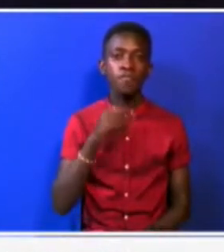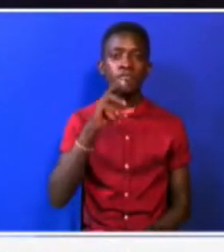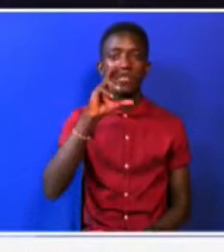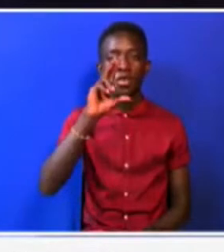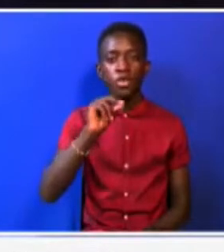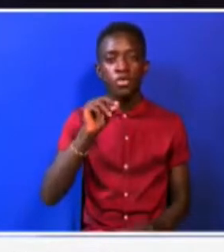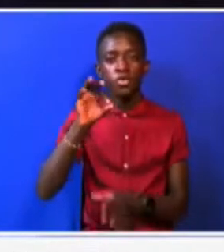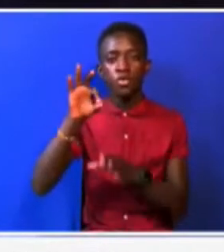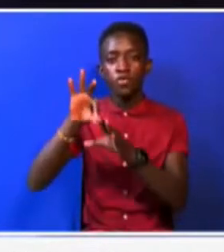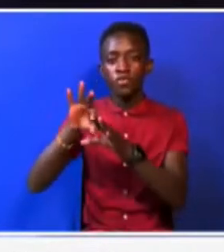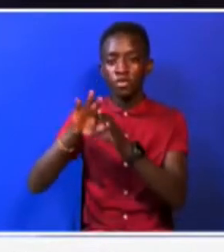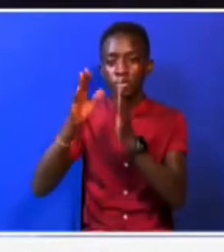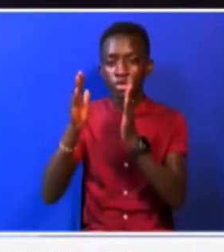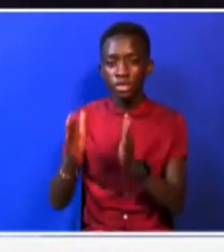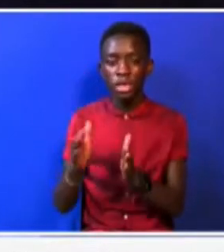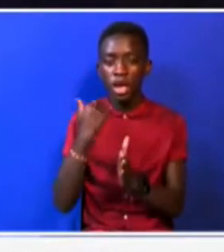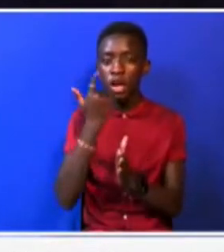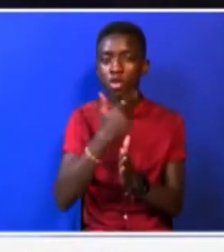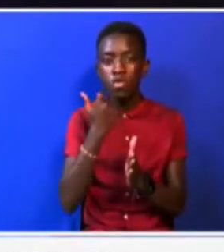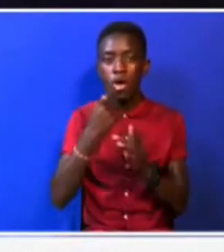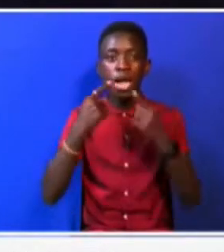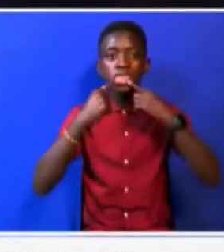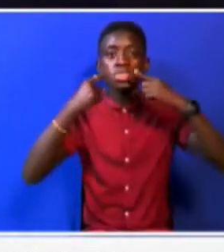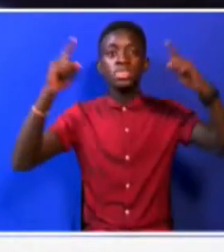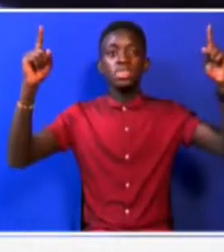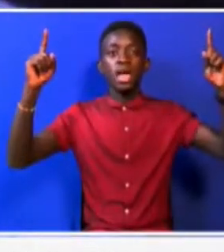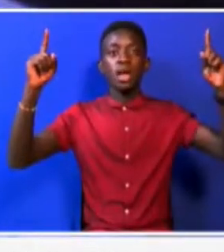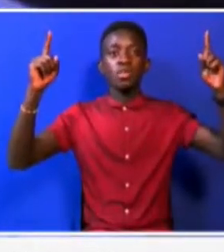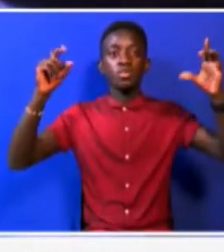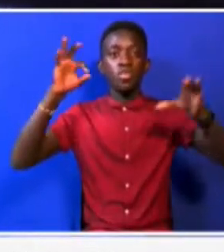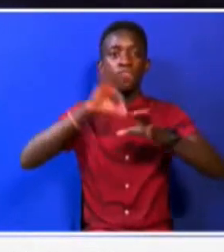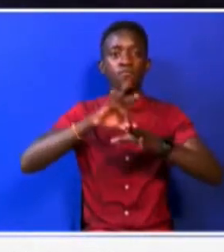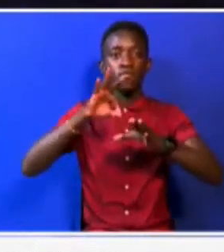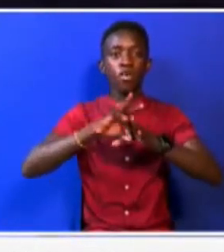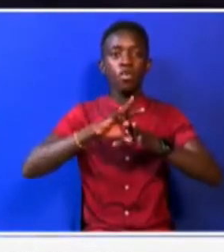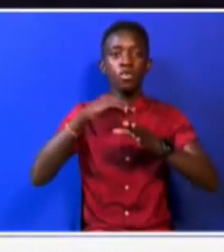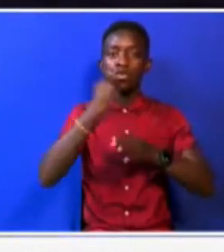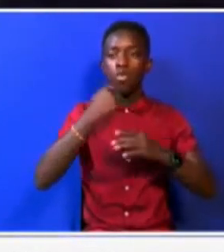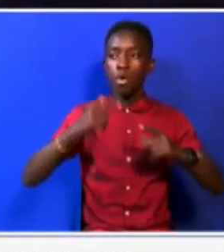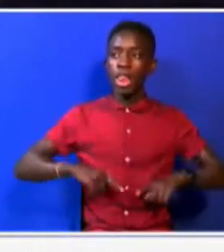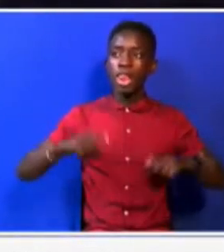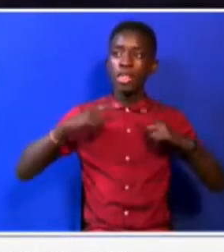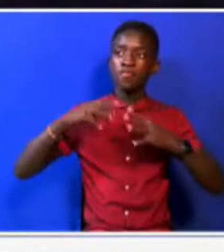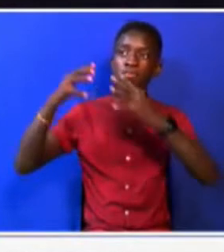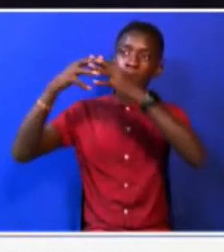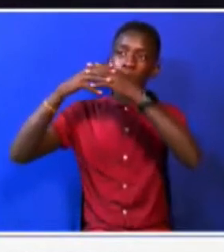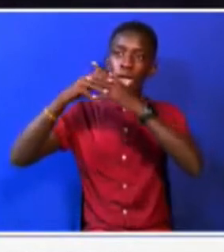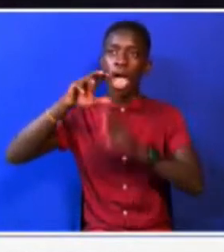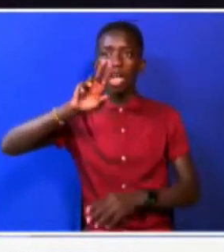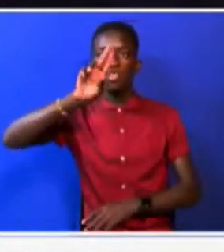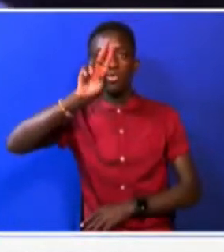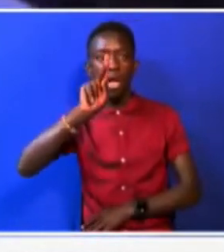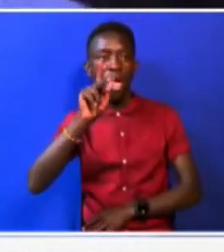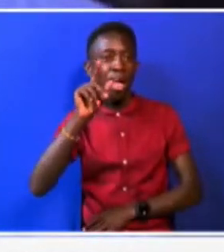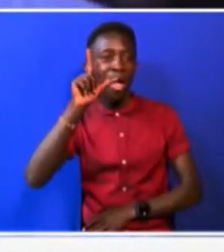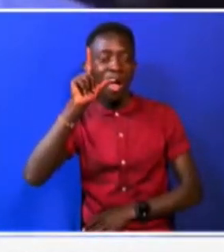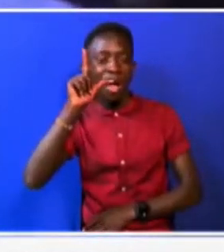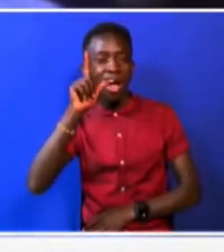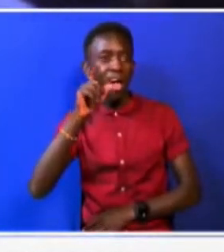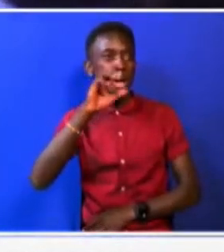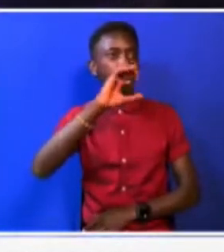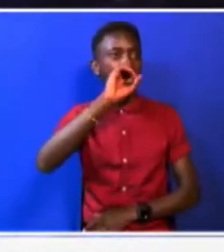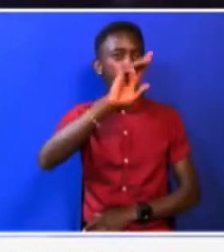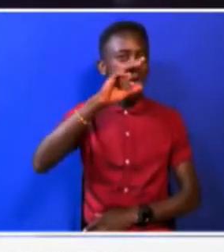in August, who are living in America or in the UK or in Qatar.